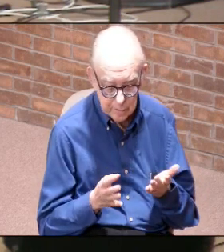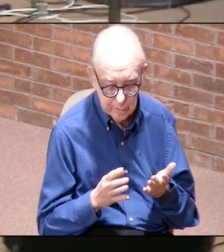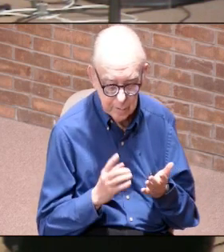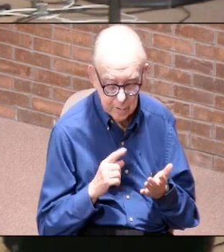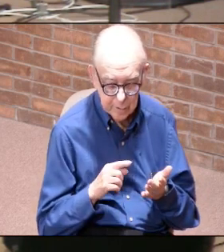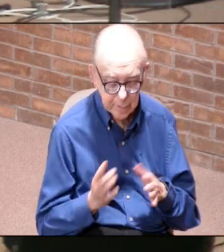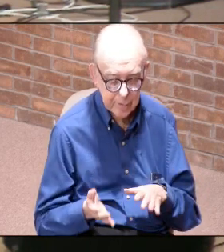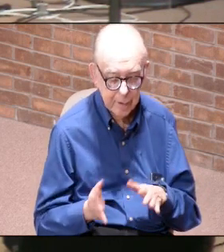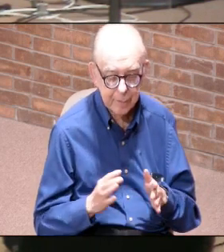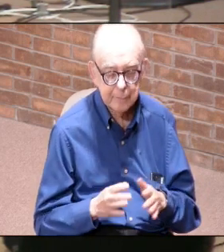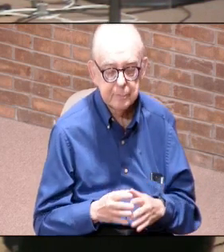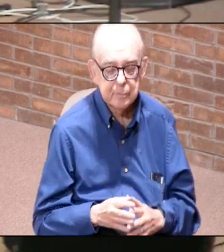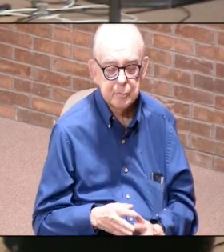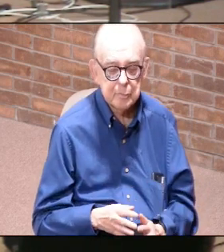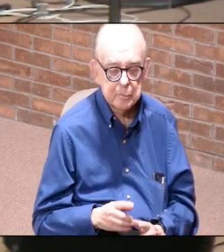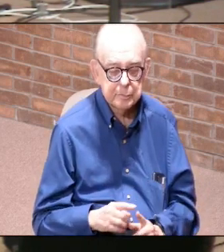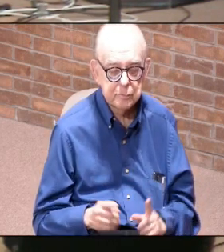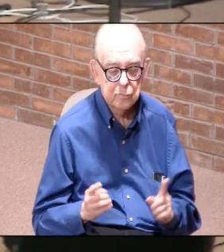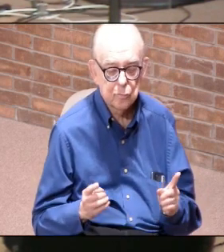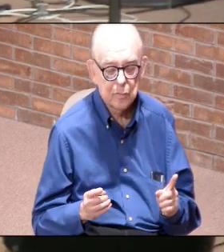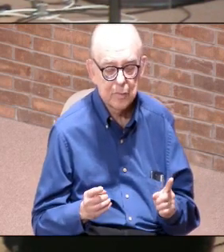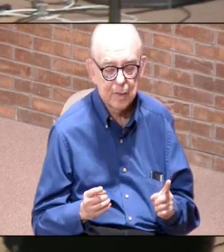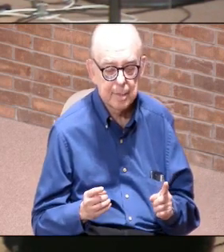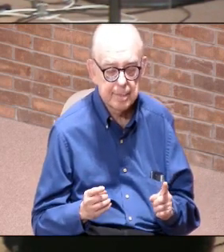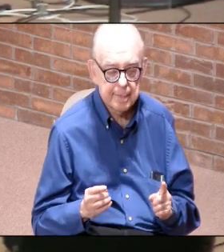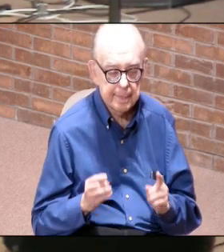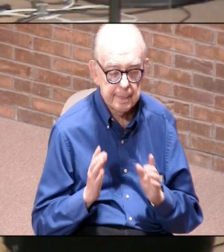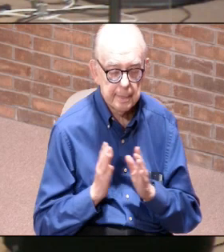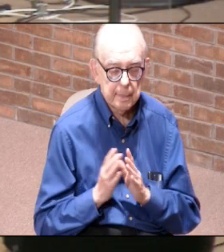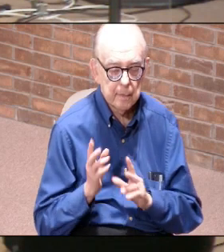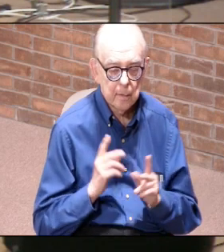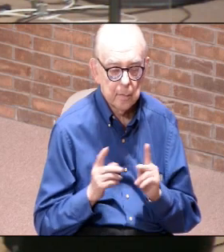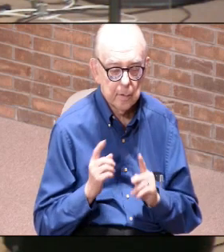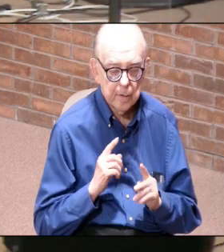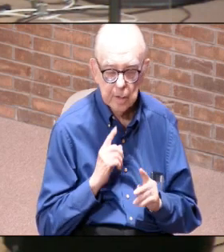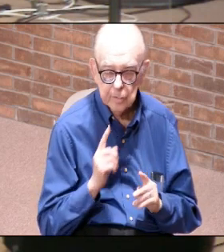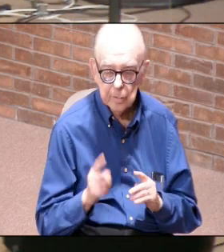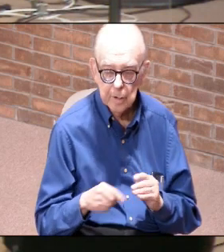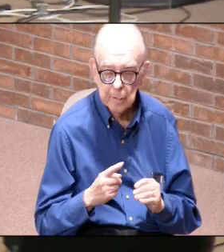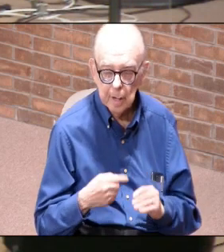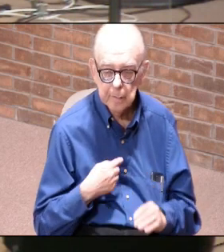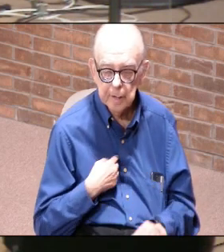whatever. But ask some people that's really around me,